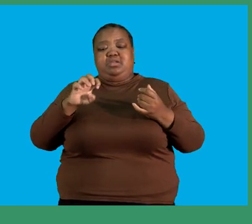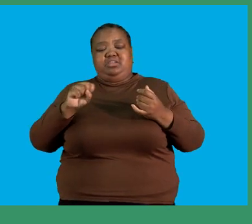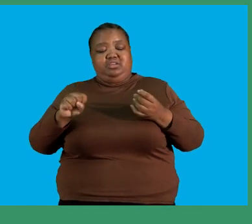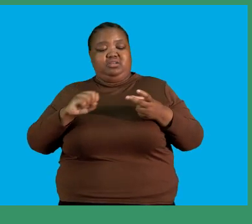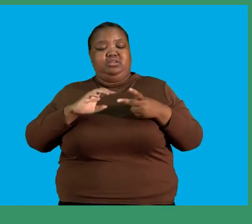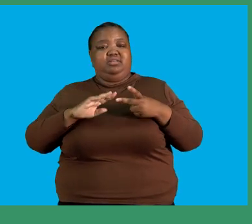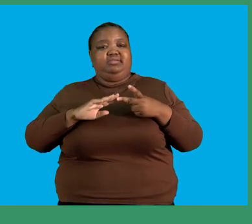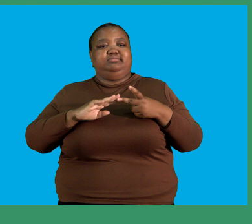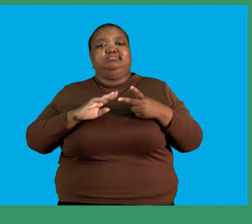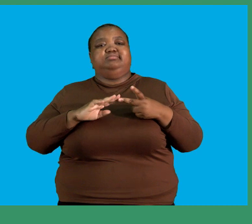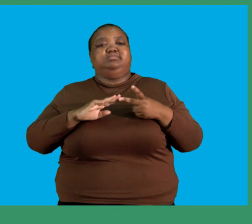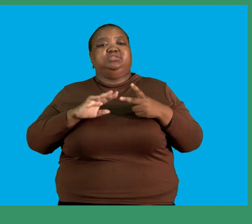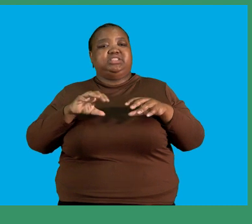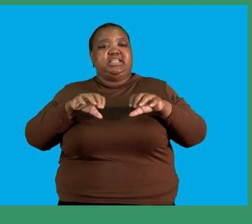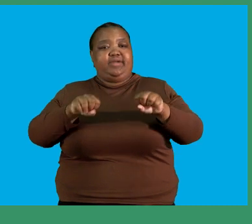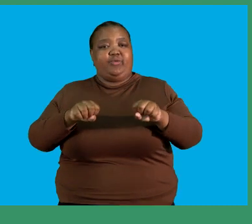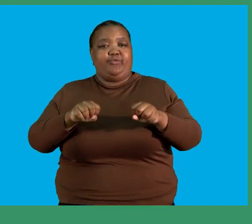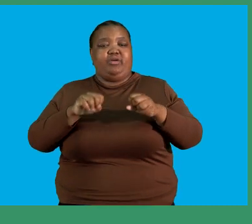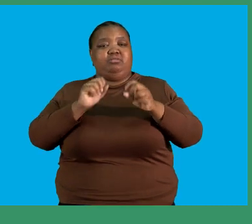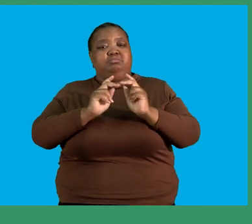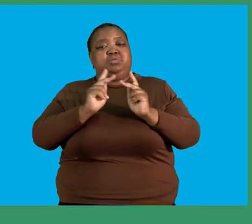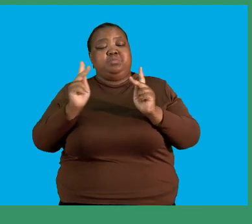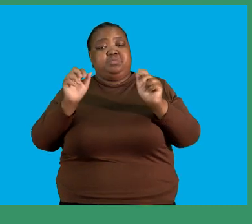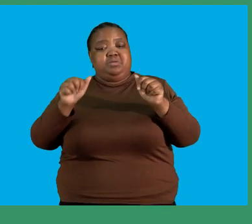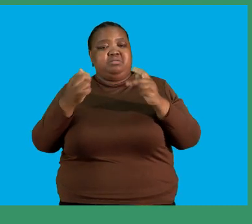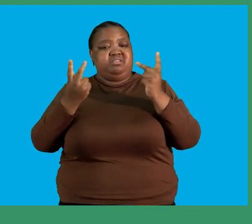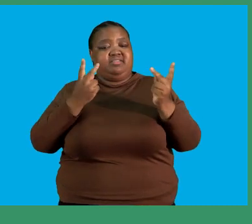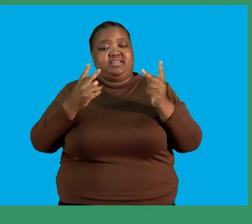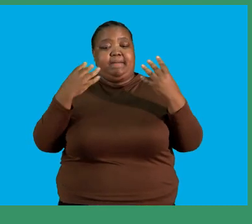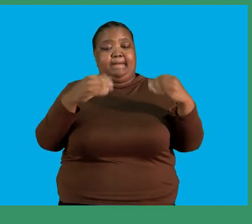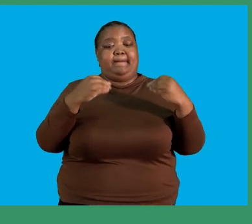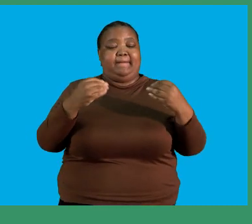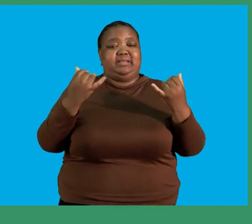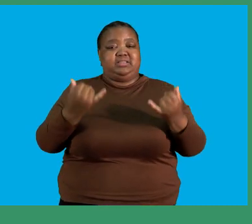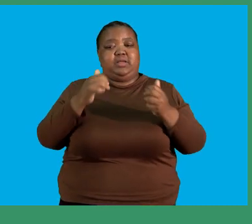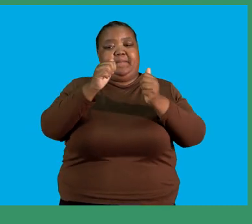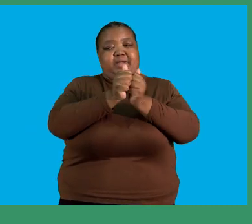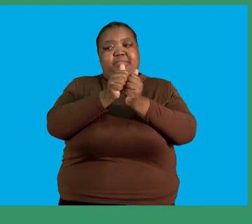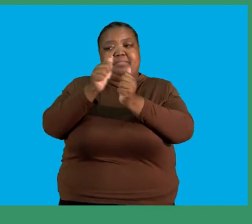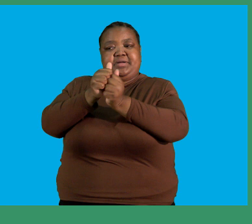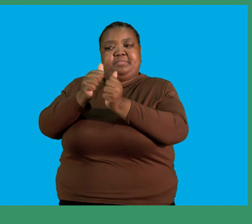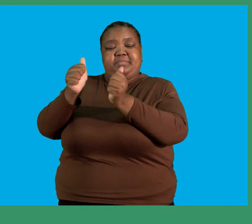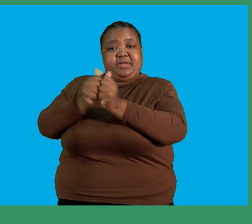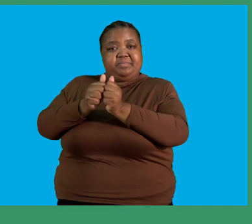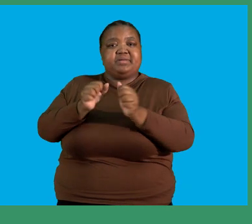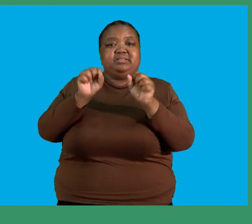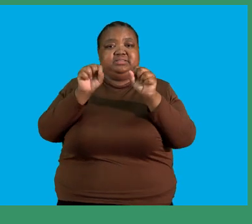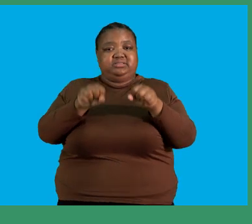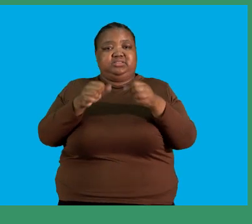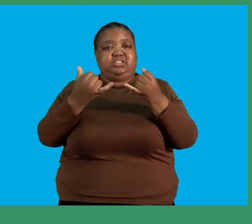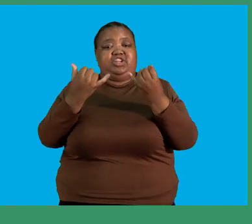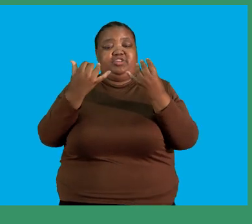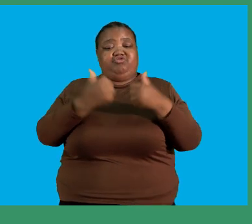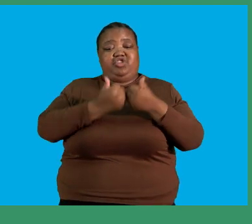takeovers, acquisitions, and alliances. Now, you would have seen already that there are different businesses that are joining together